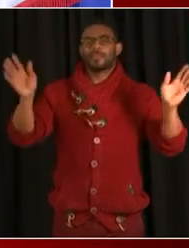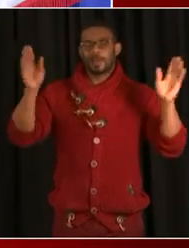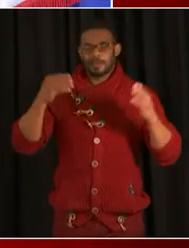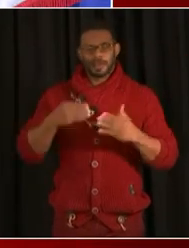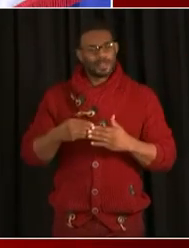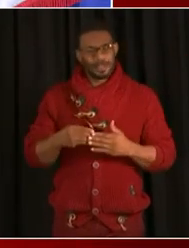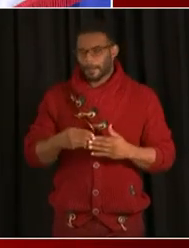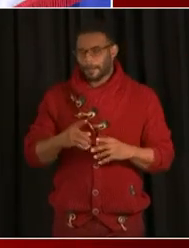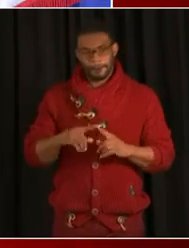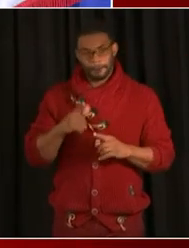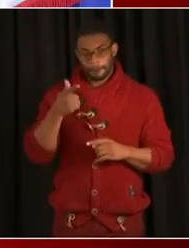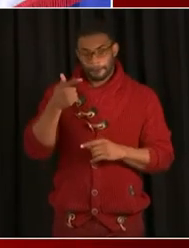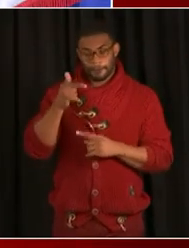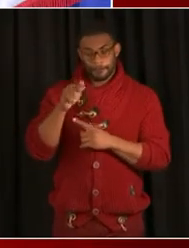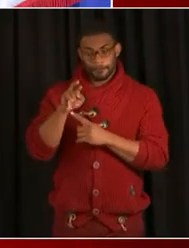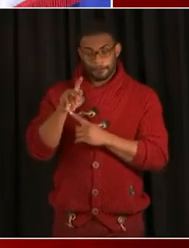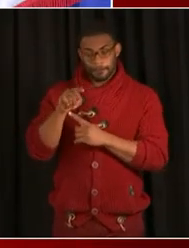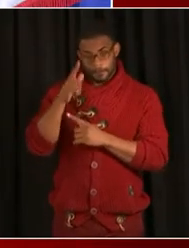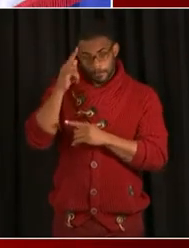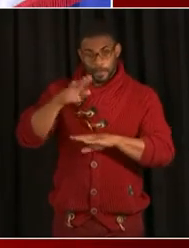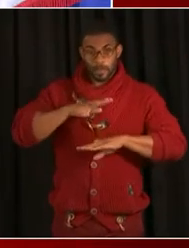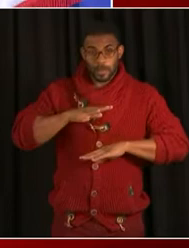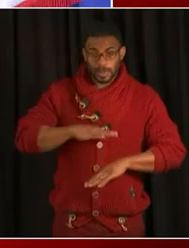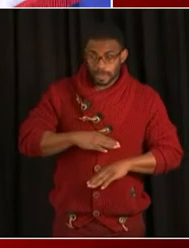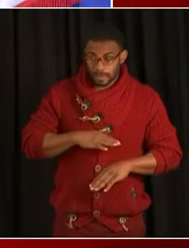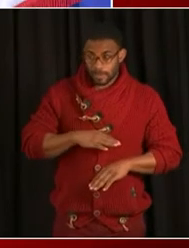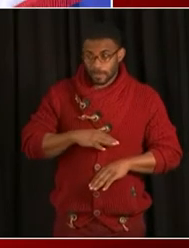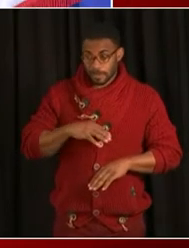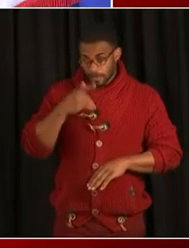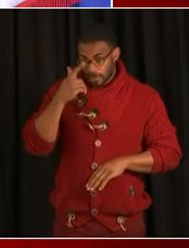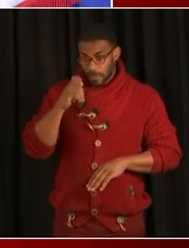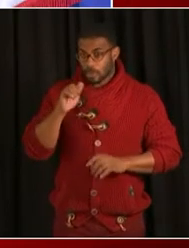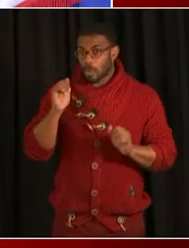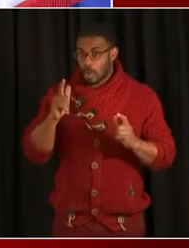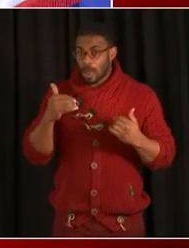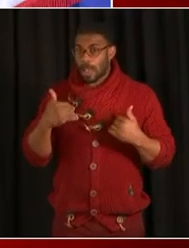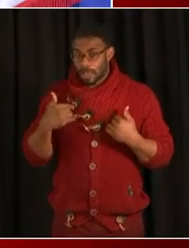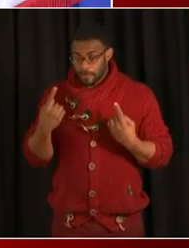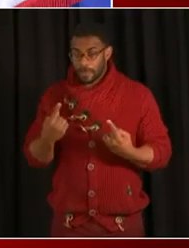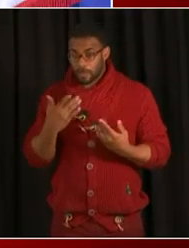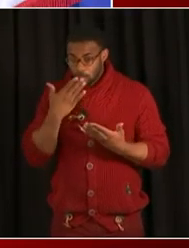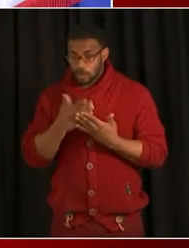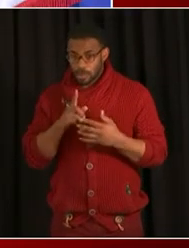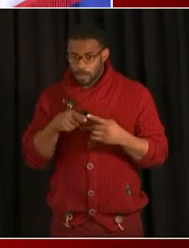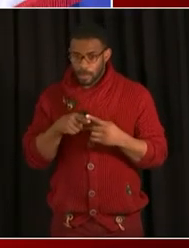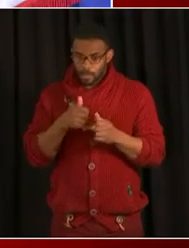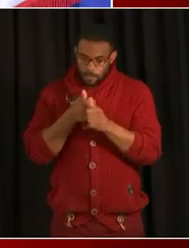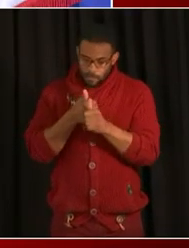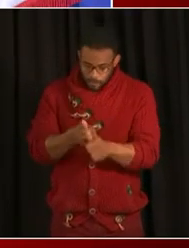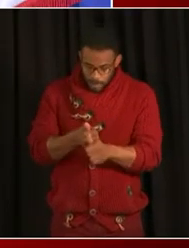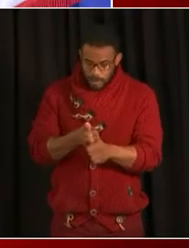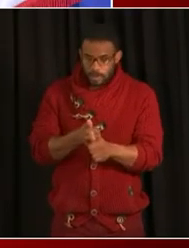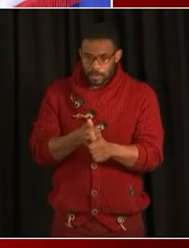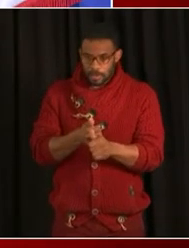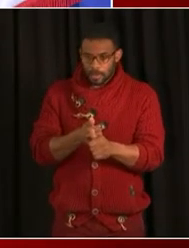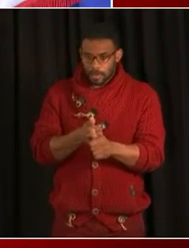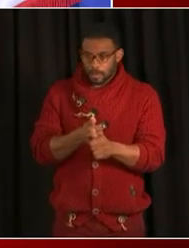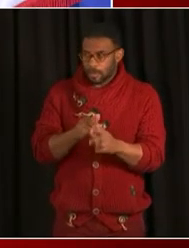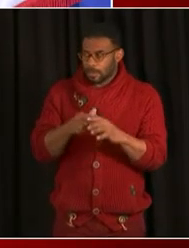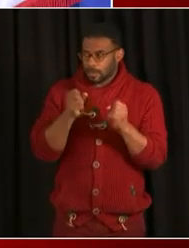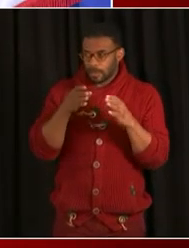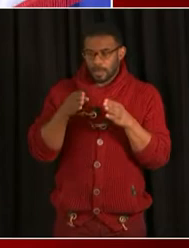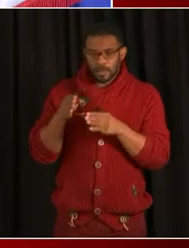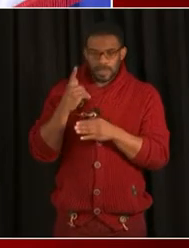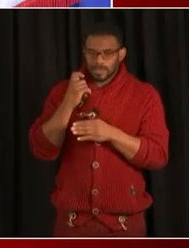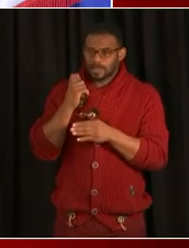giveaway. But it's a grant because it's relief, because you all have been so good about adhering to, in